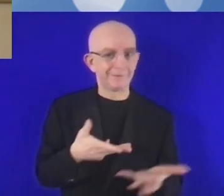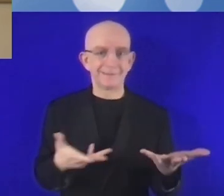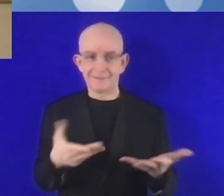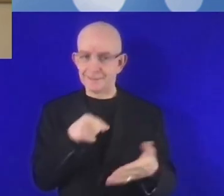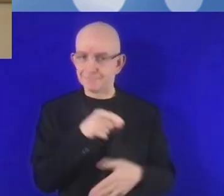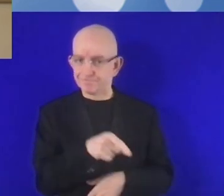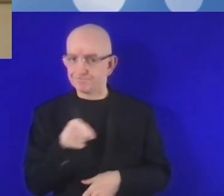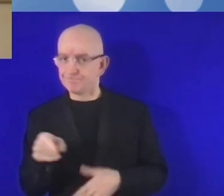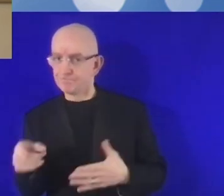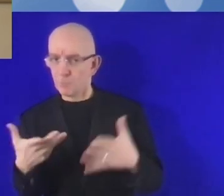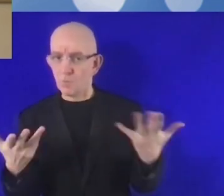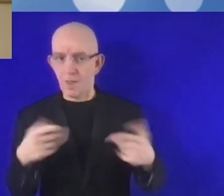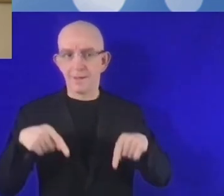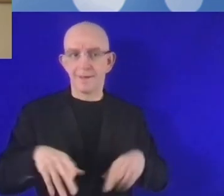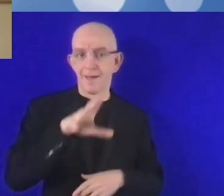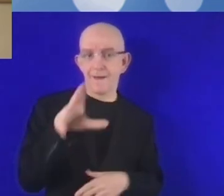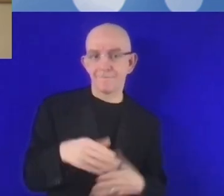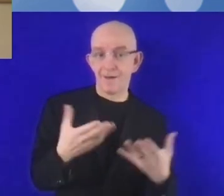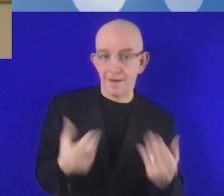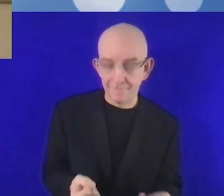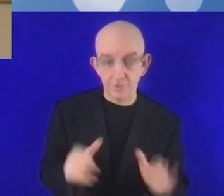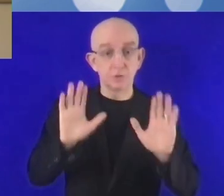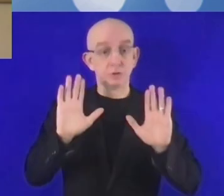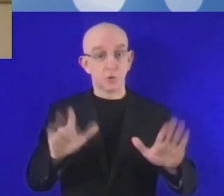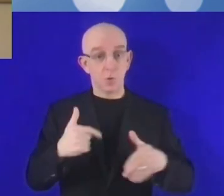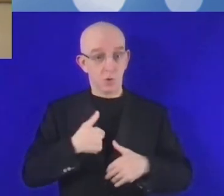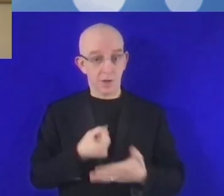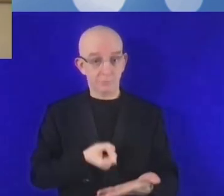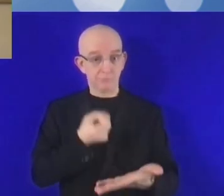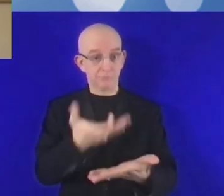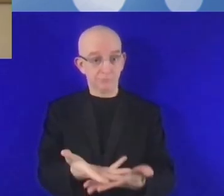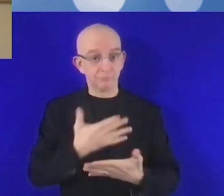and for the IGF, continued success going into the future. Thank you very much.